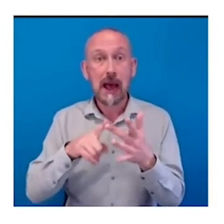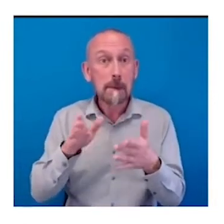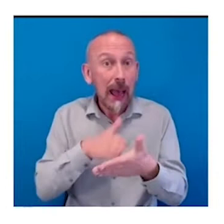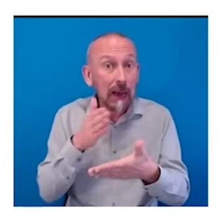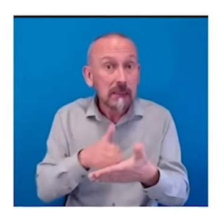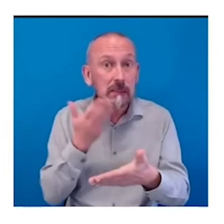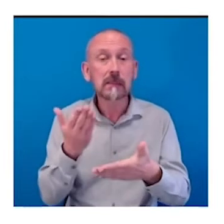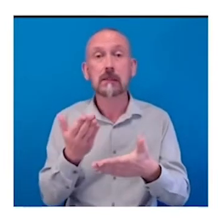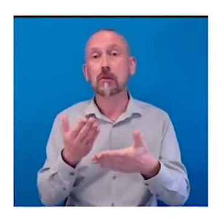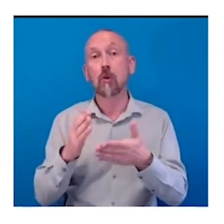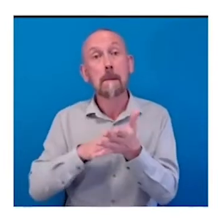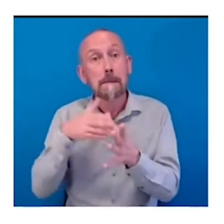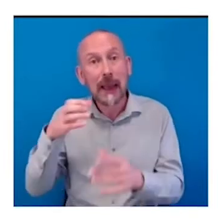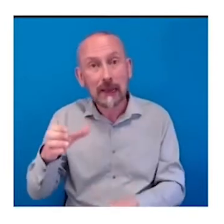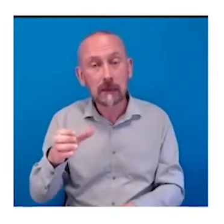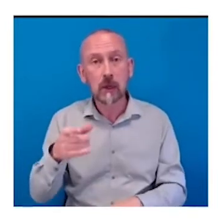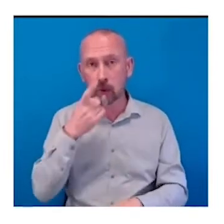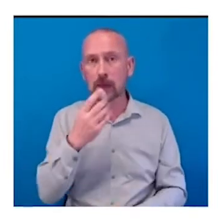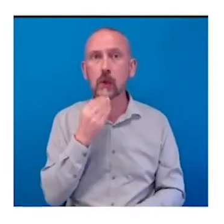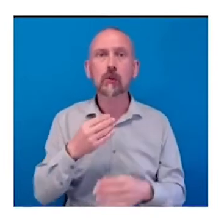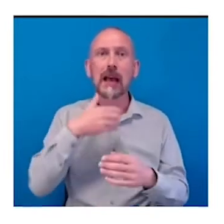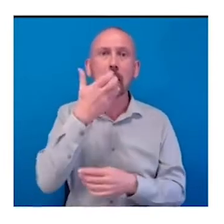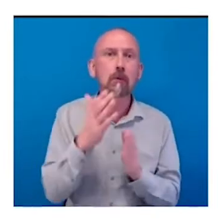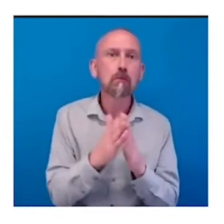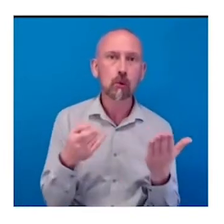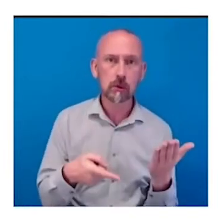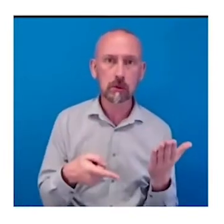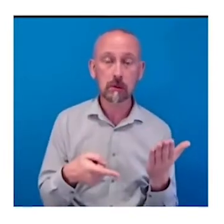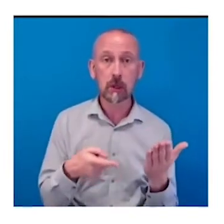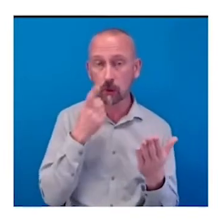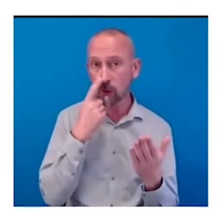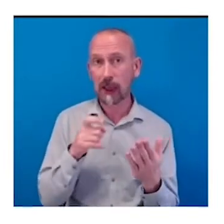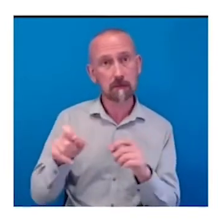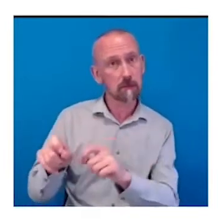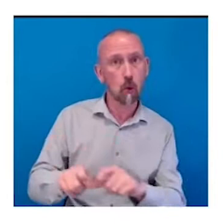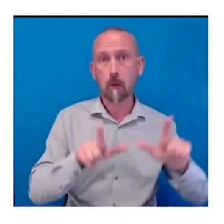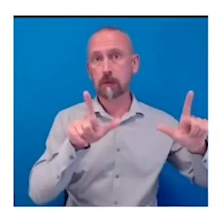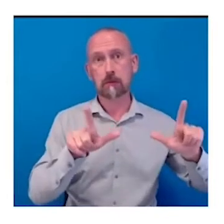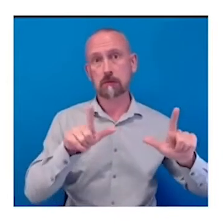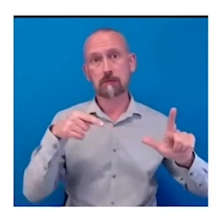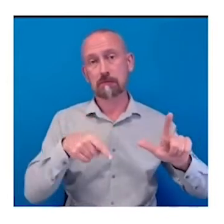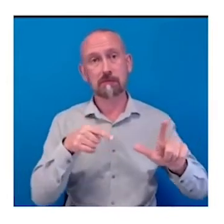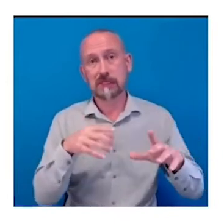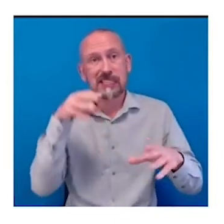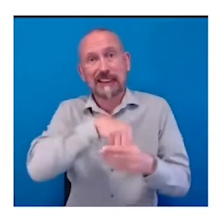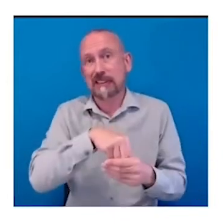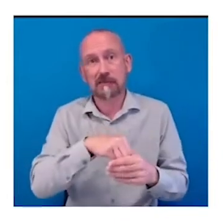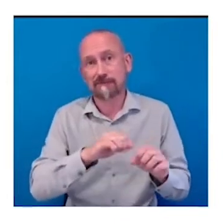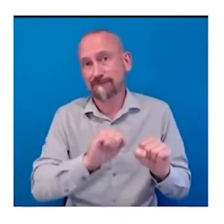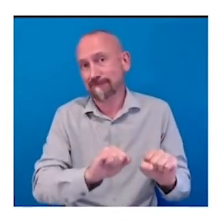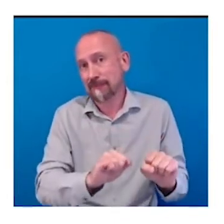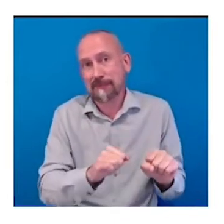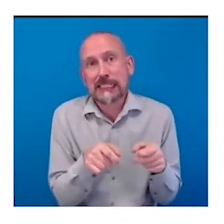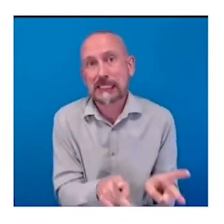you have an EPUB and just click on it, that will open in that app. It's built into the ships with the operating system.